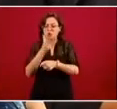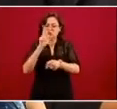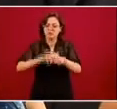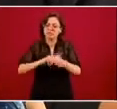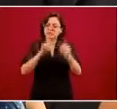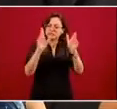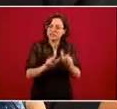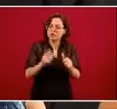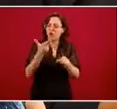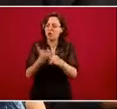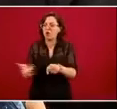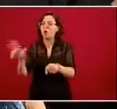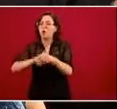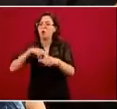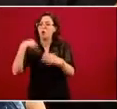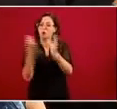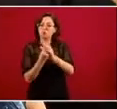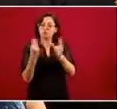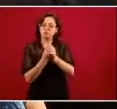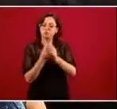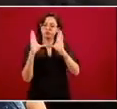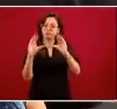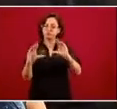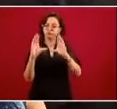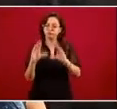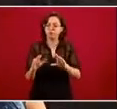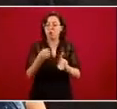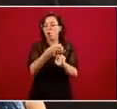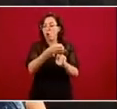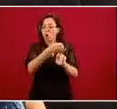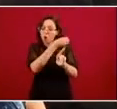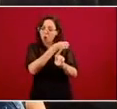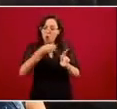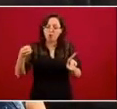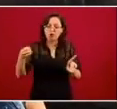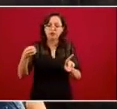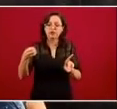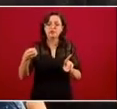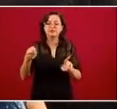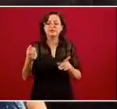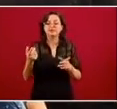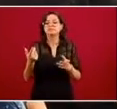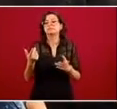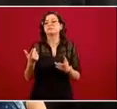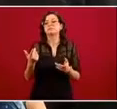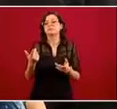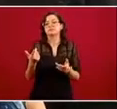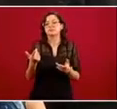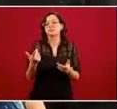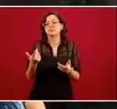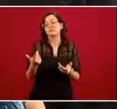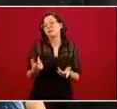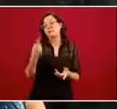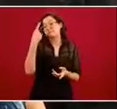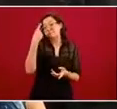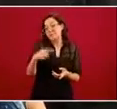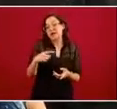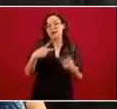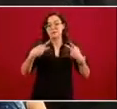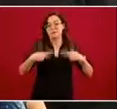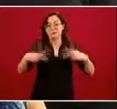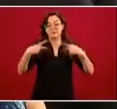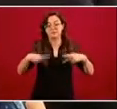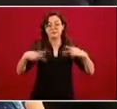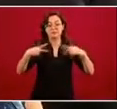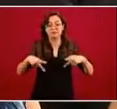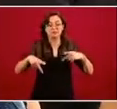want to ask, is the Ministry of Health preparing clinics and hospitals regarding logistics